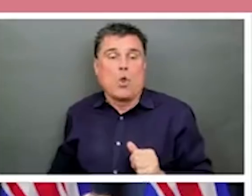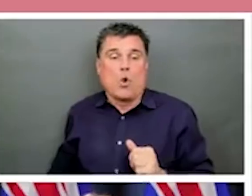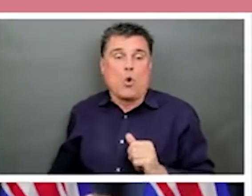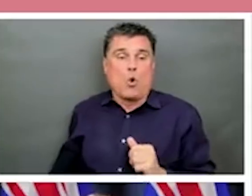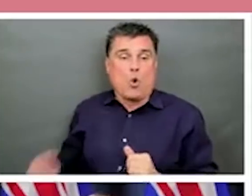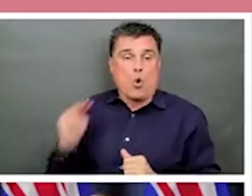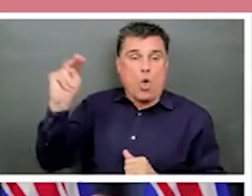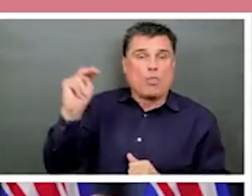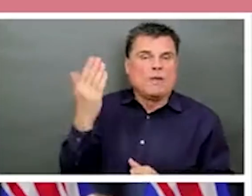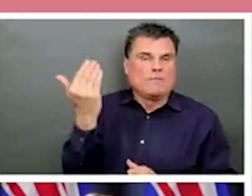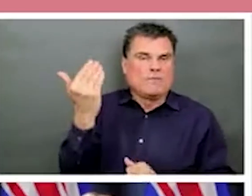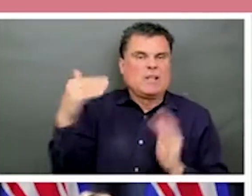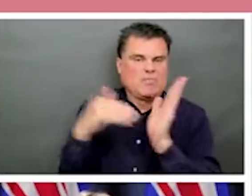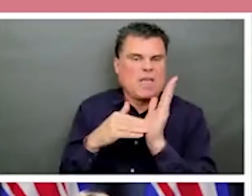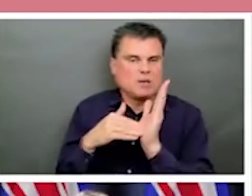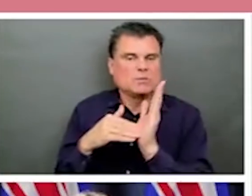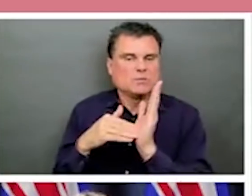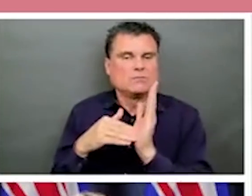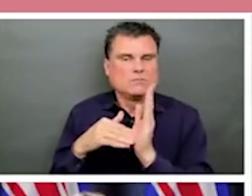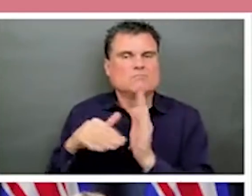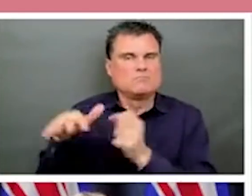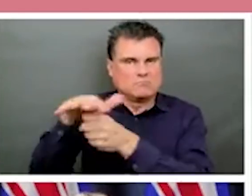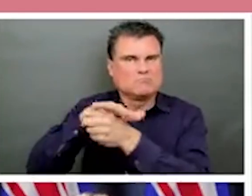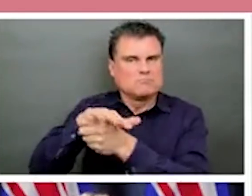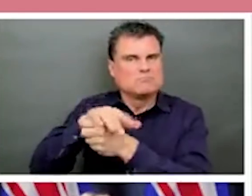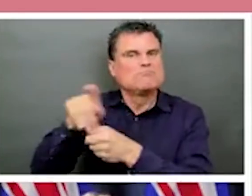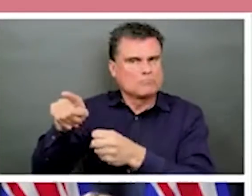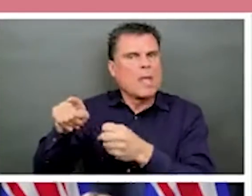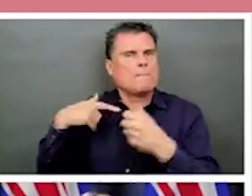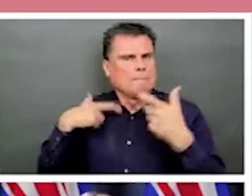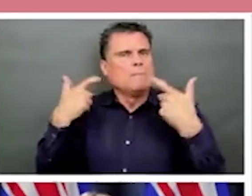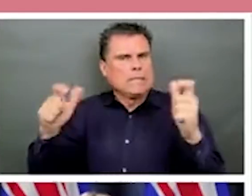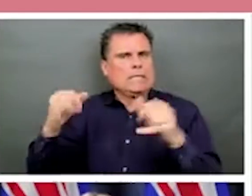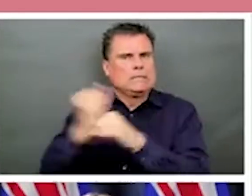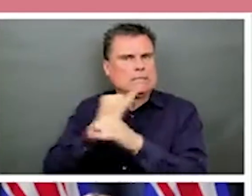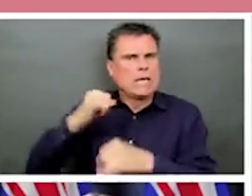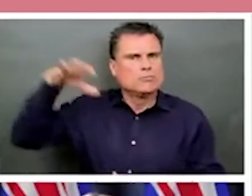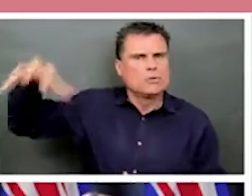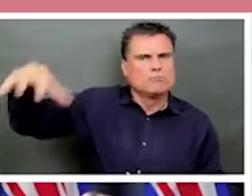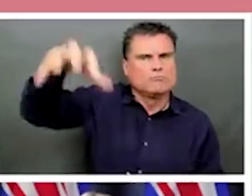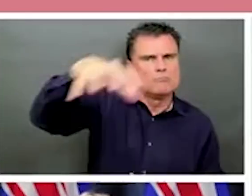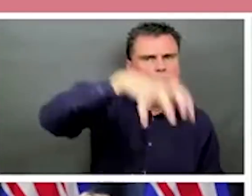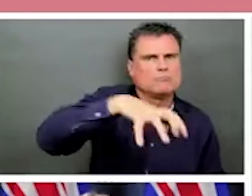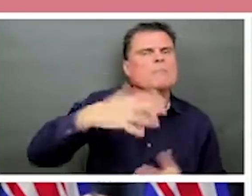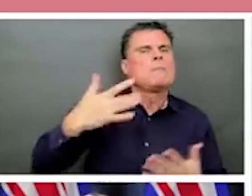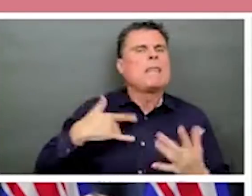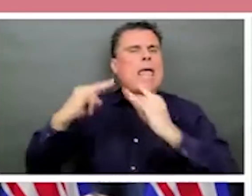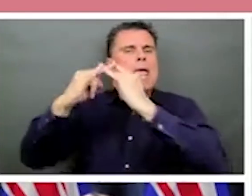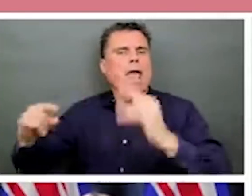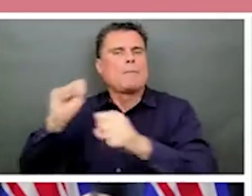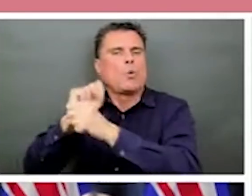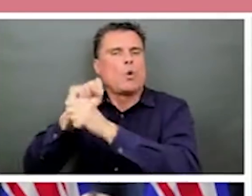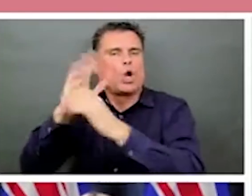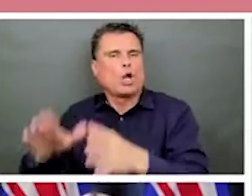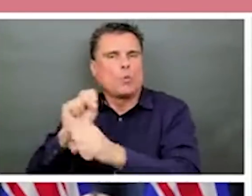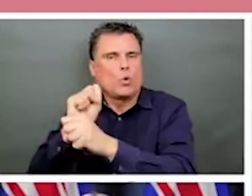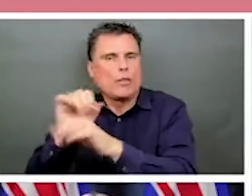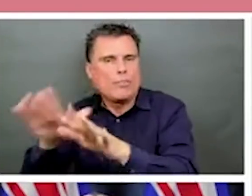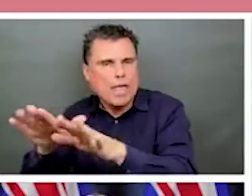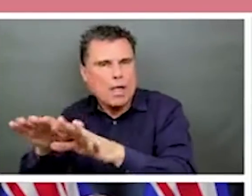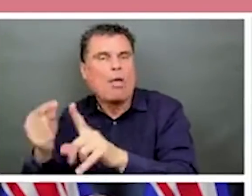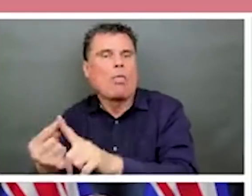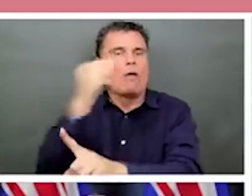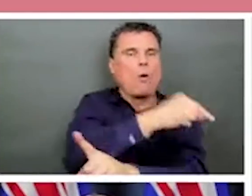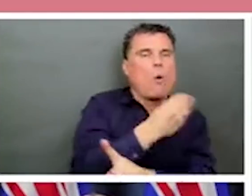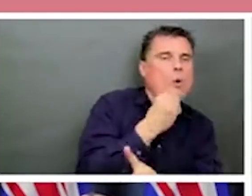a large industrial camps have meant ongoing risk to neighboring communities as well as outbreaks in the